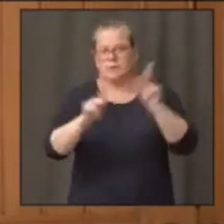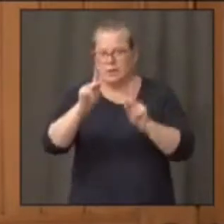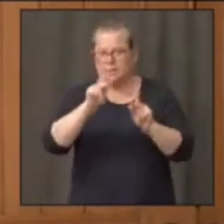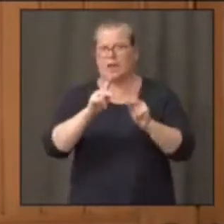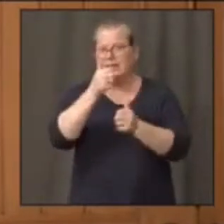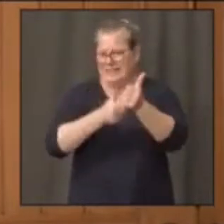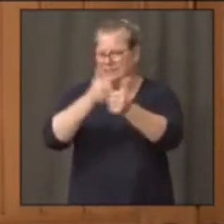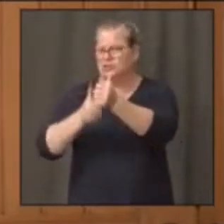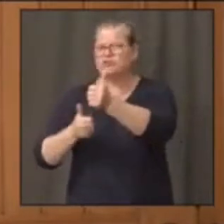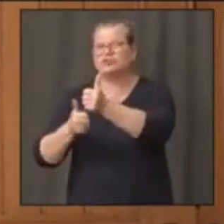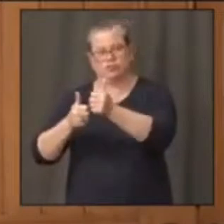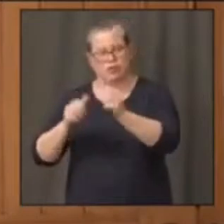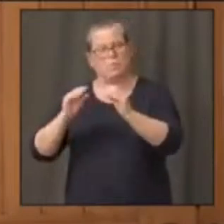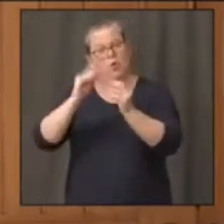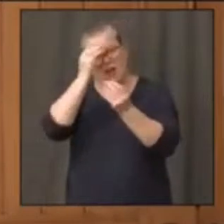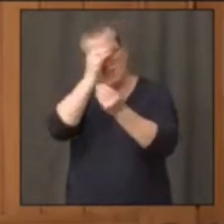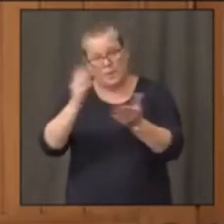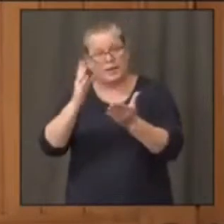have more information, we'll share it.